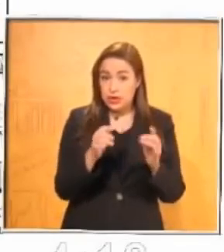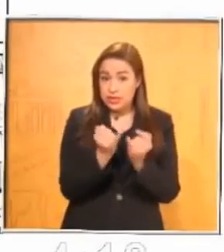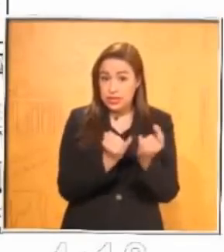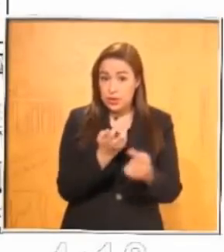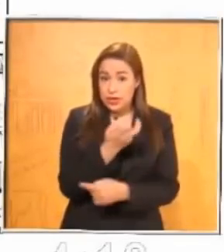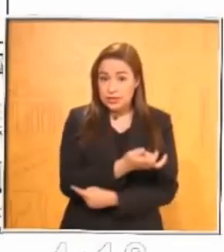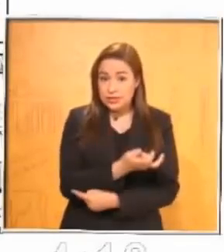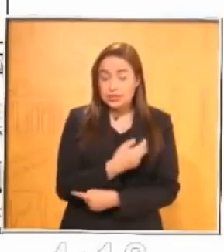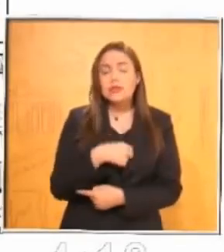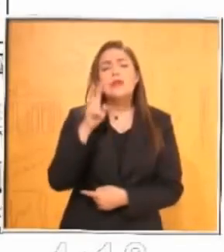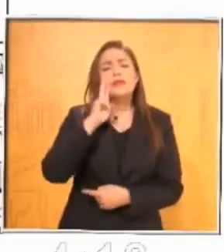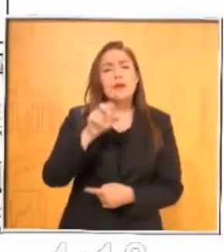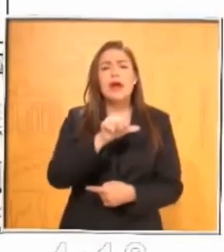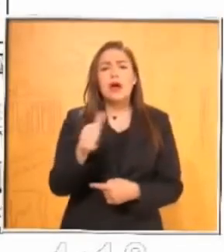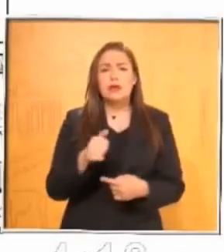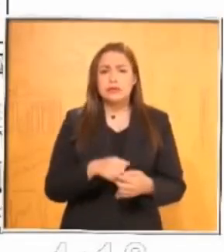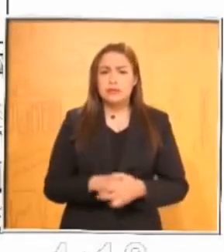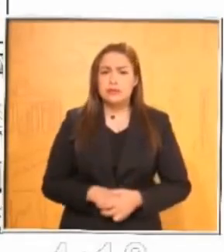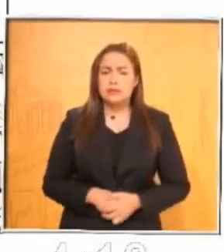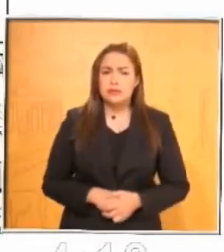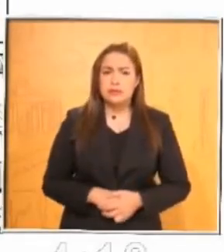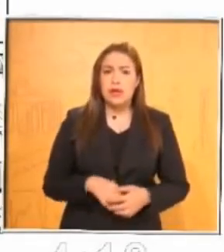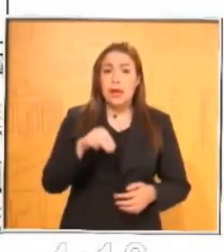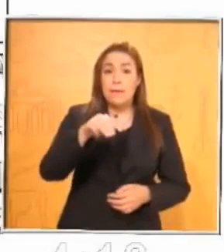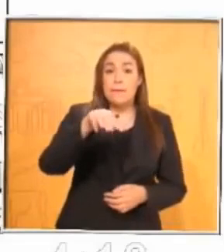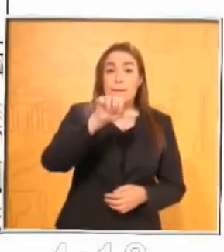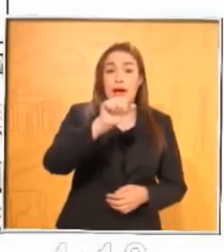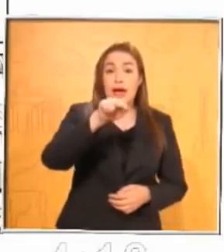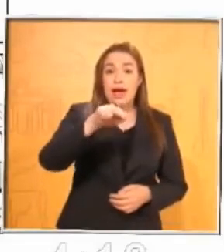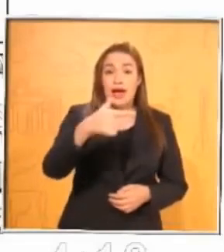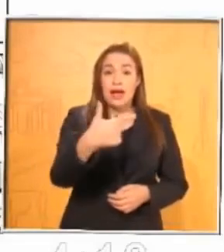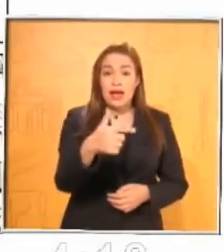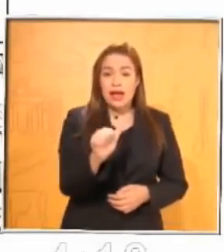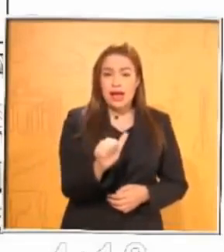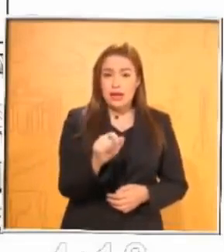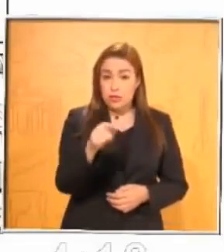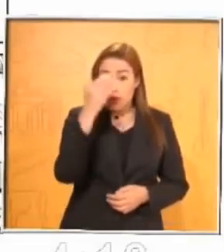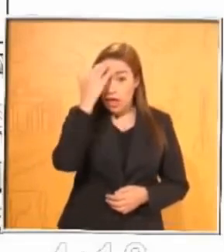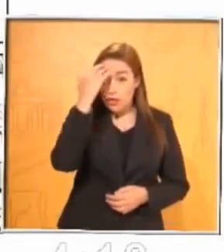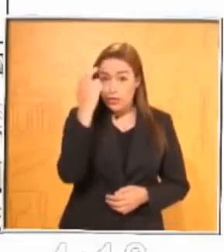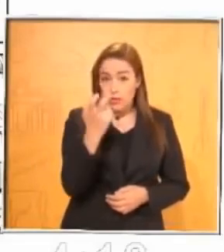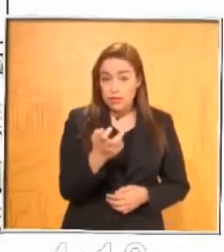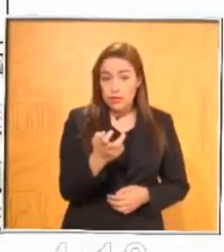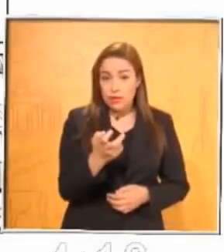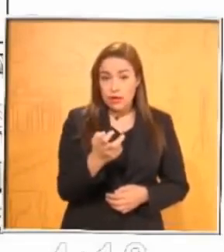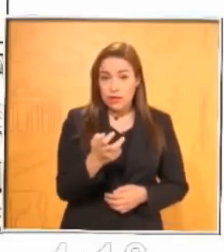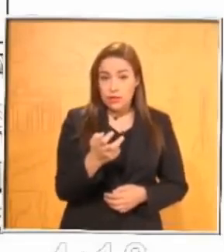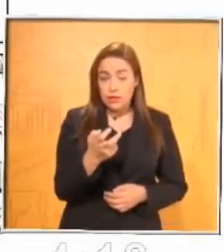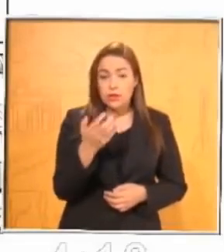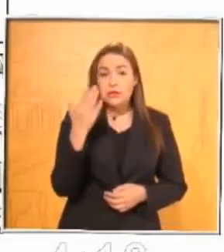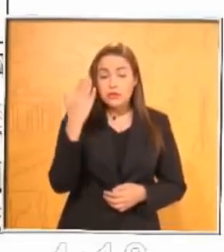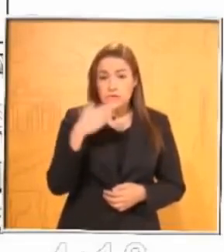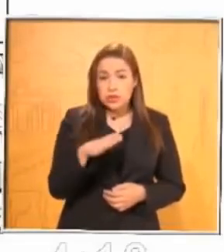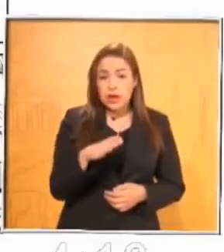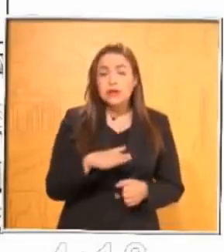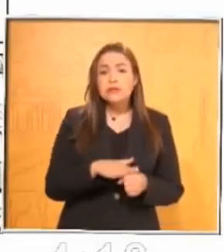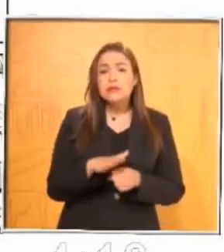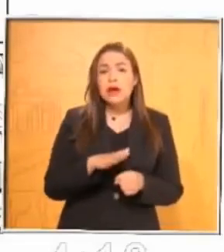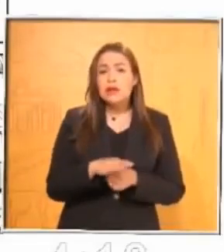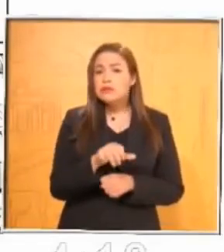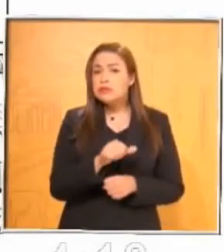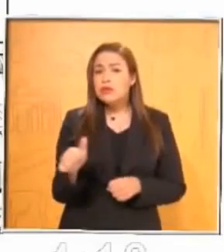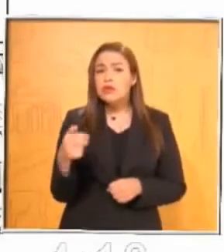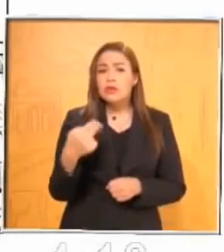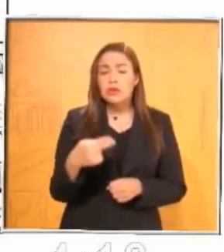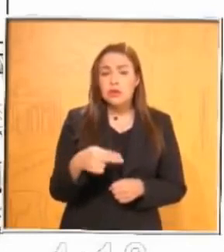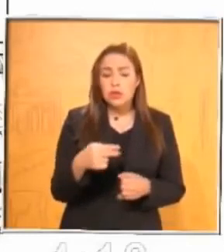Let's check another one. The manga. Is this familiar to you? Do you know another name for the manga? Maybe